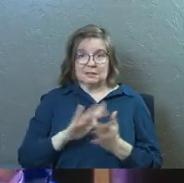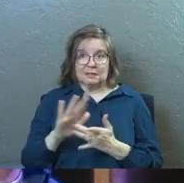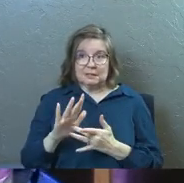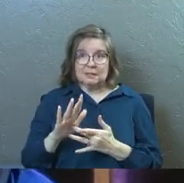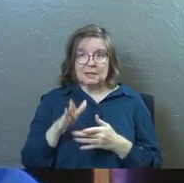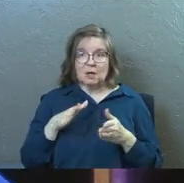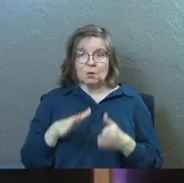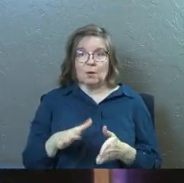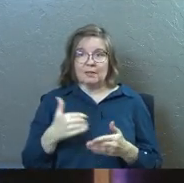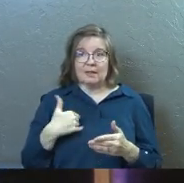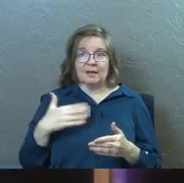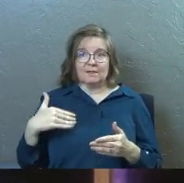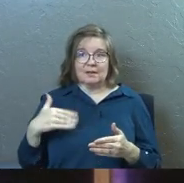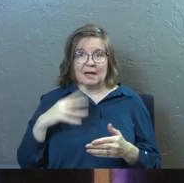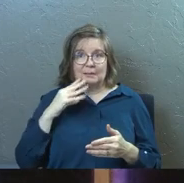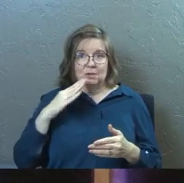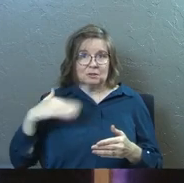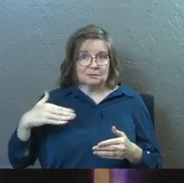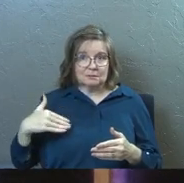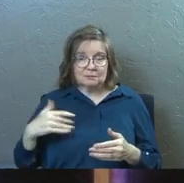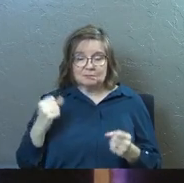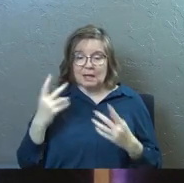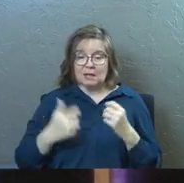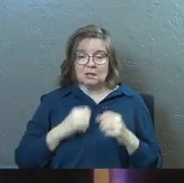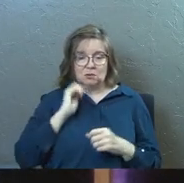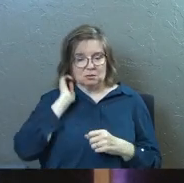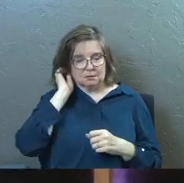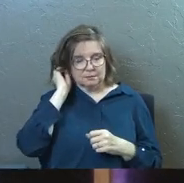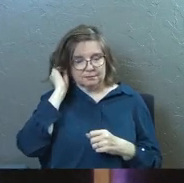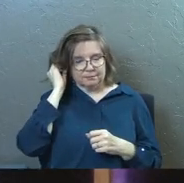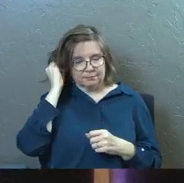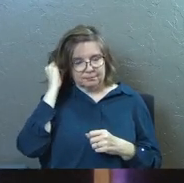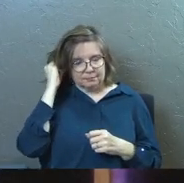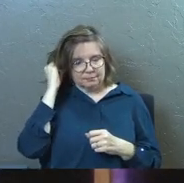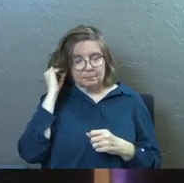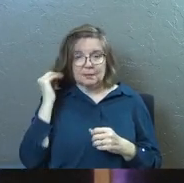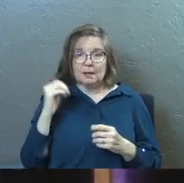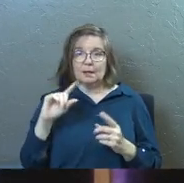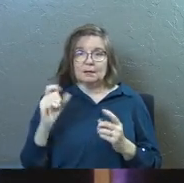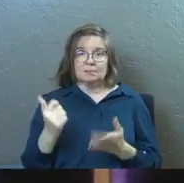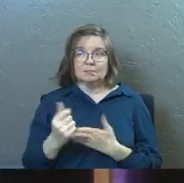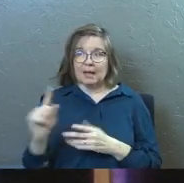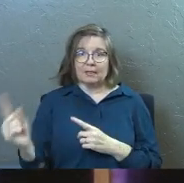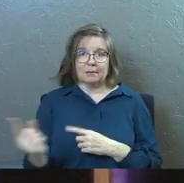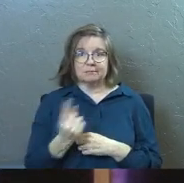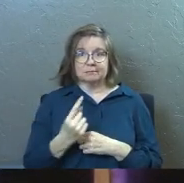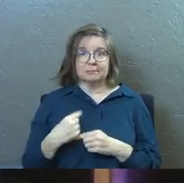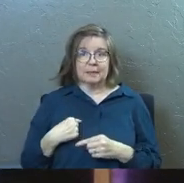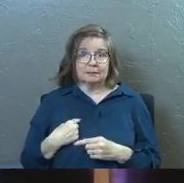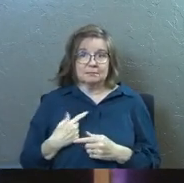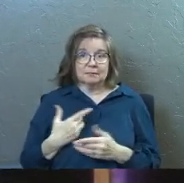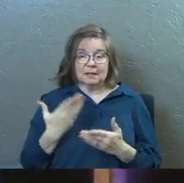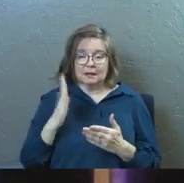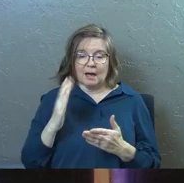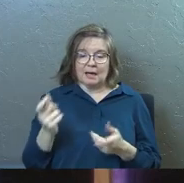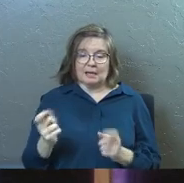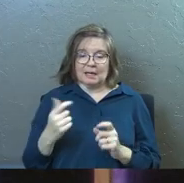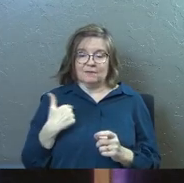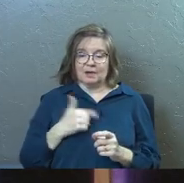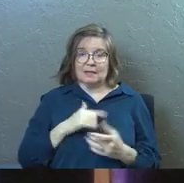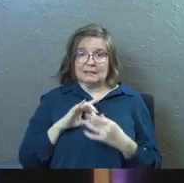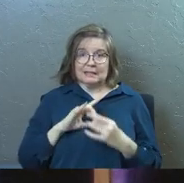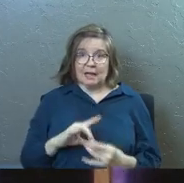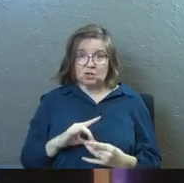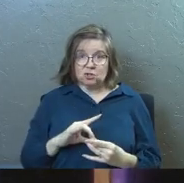Jesus in a way that they have not been in years. God, would you make them cross my path? God, would you give us